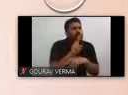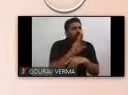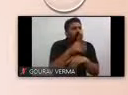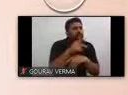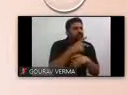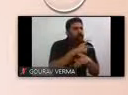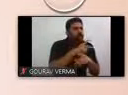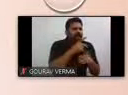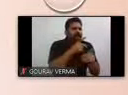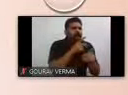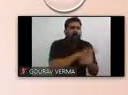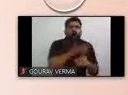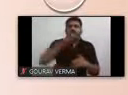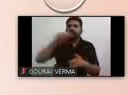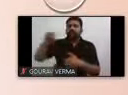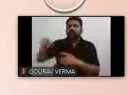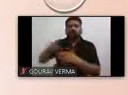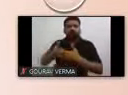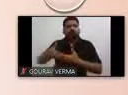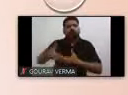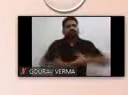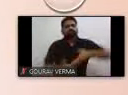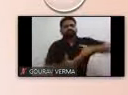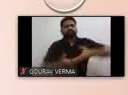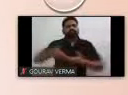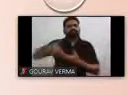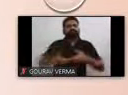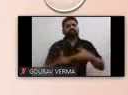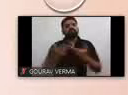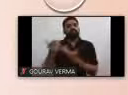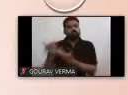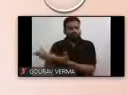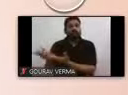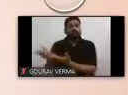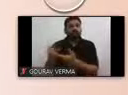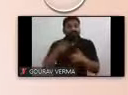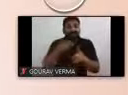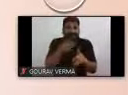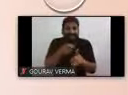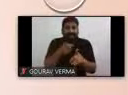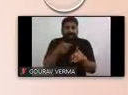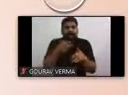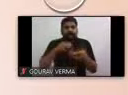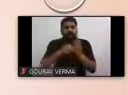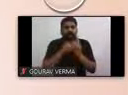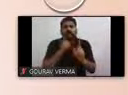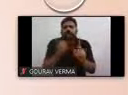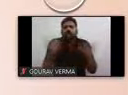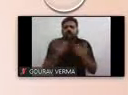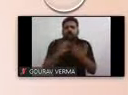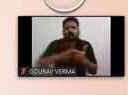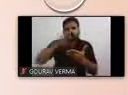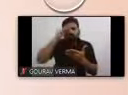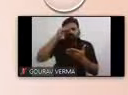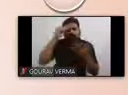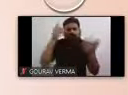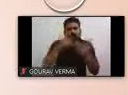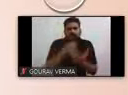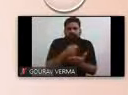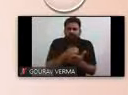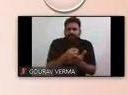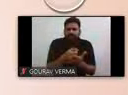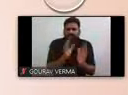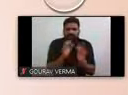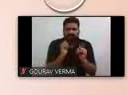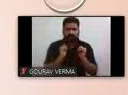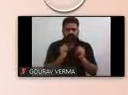when other children are not disturbed. But he has to learn the basic sitting. So there